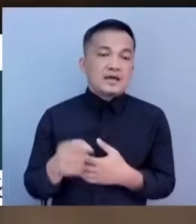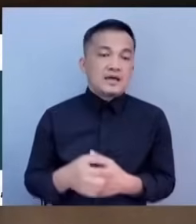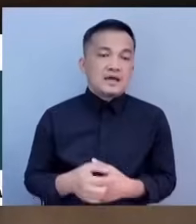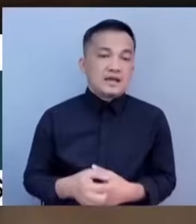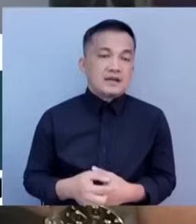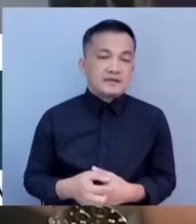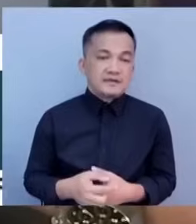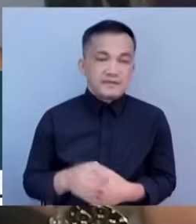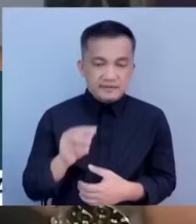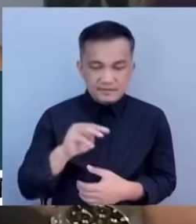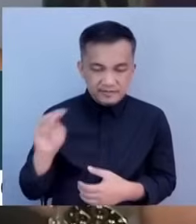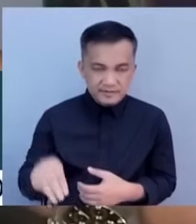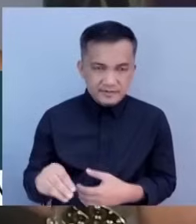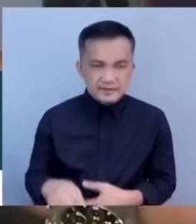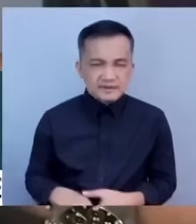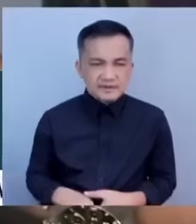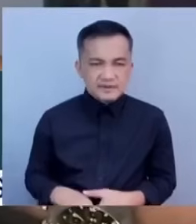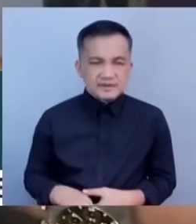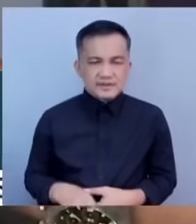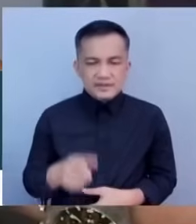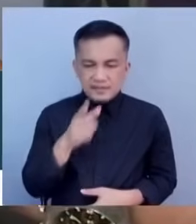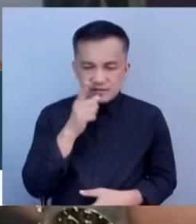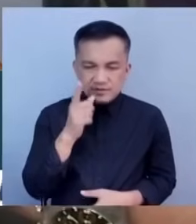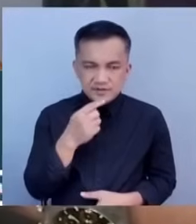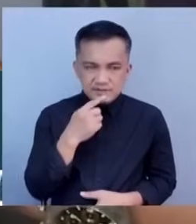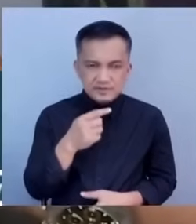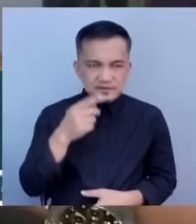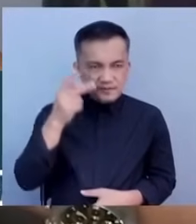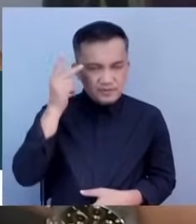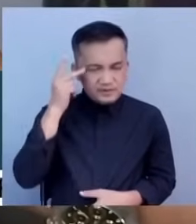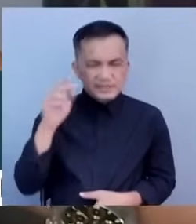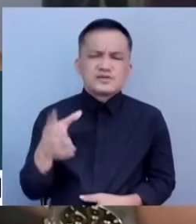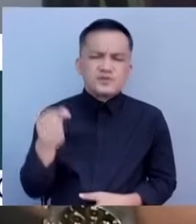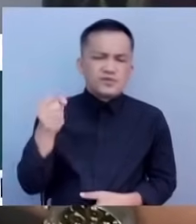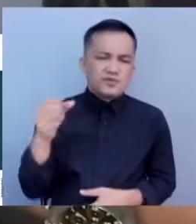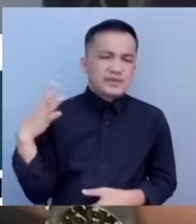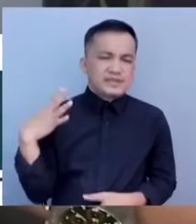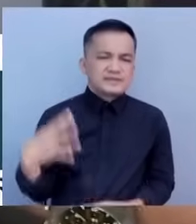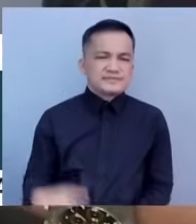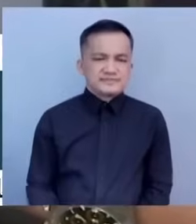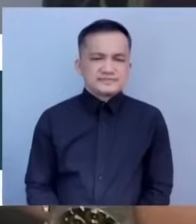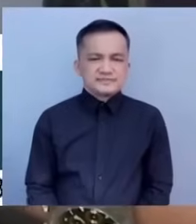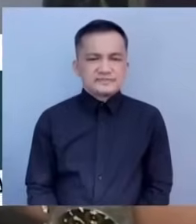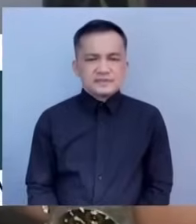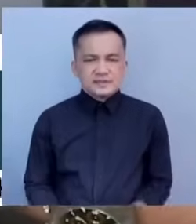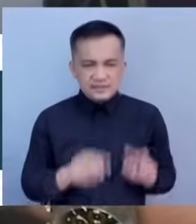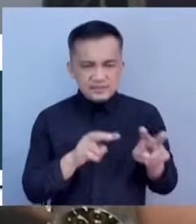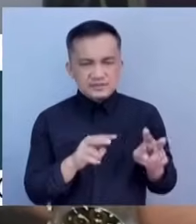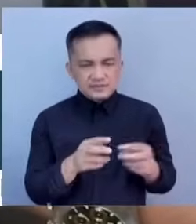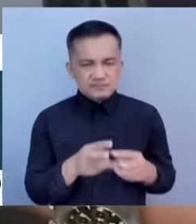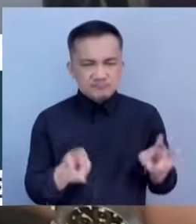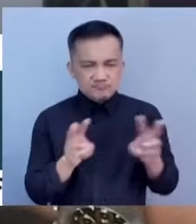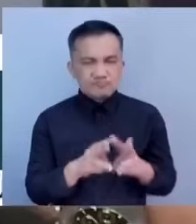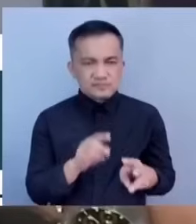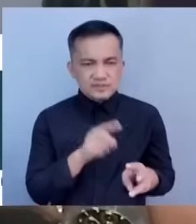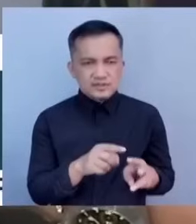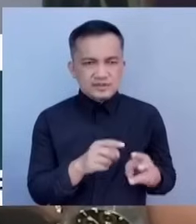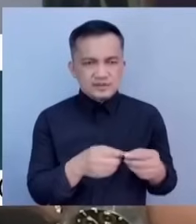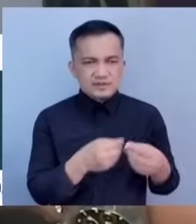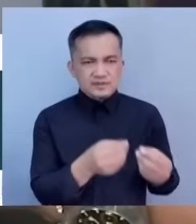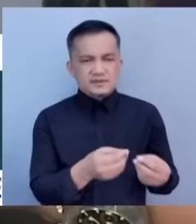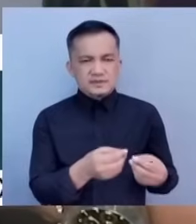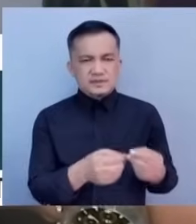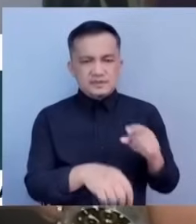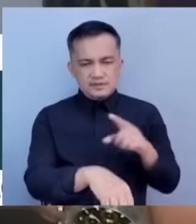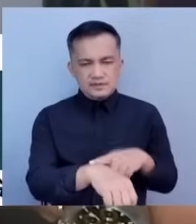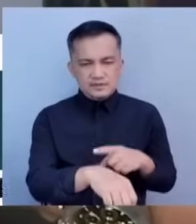sa Manila. Robredo said, politics can wait. Sa tingin ko, she deserves na bigyan muna ng panahon